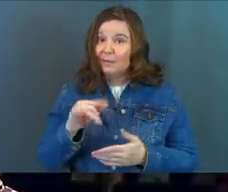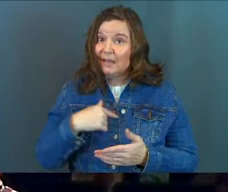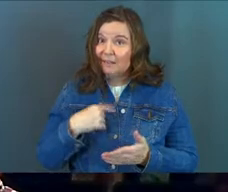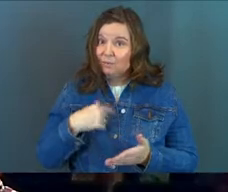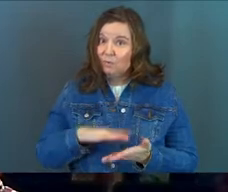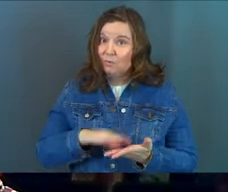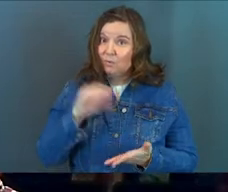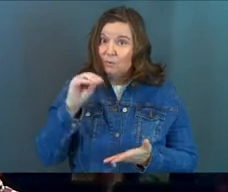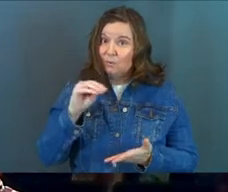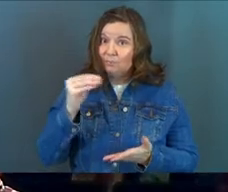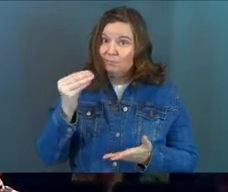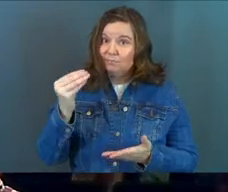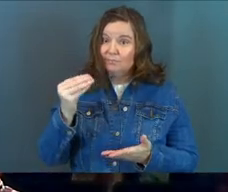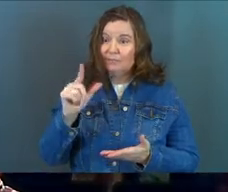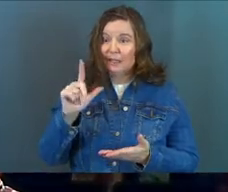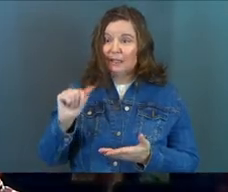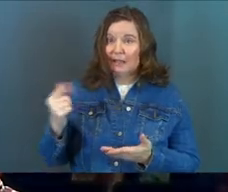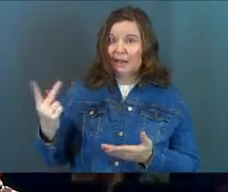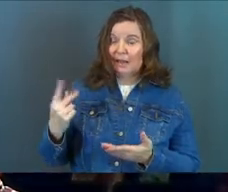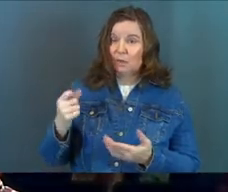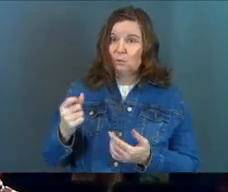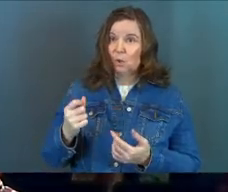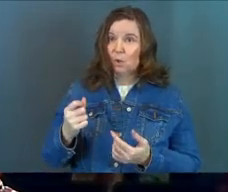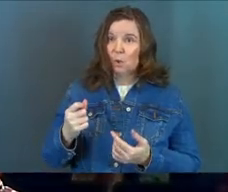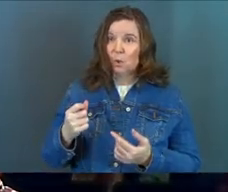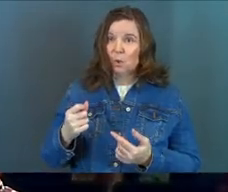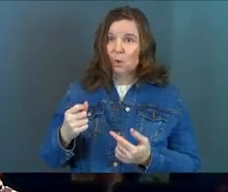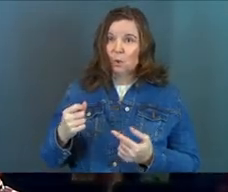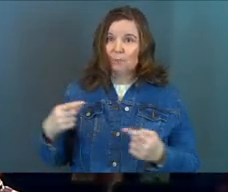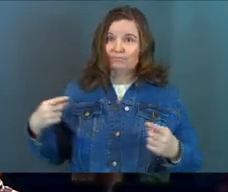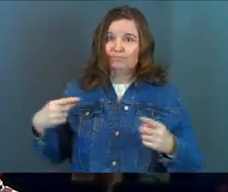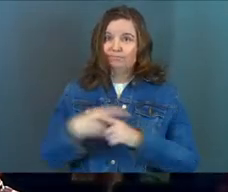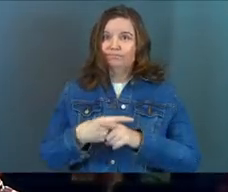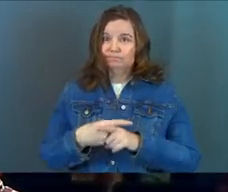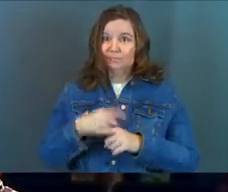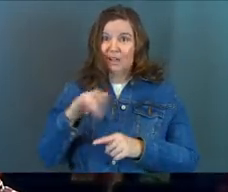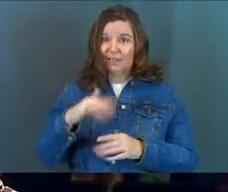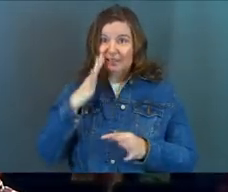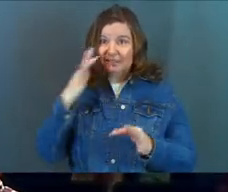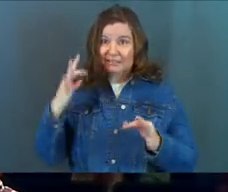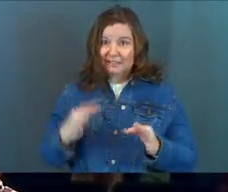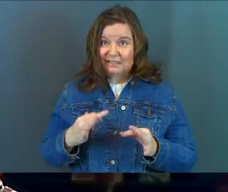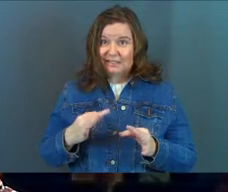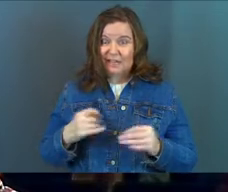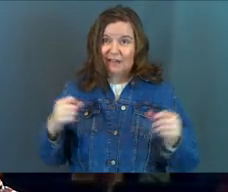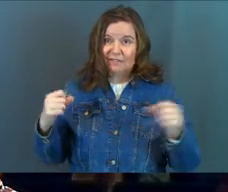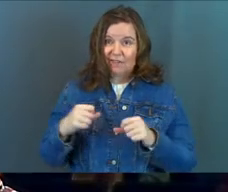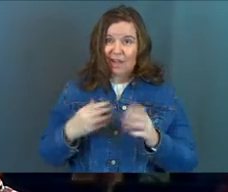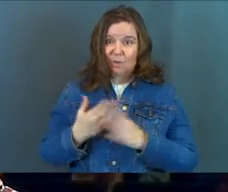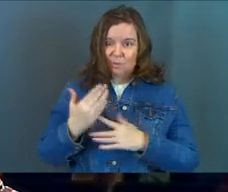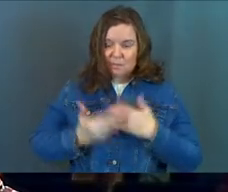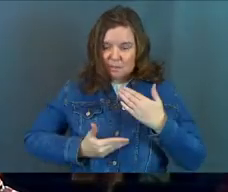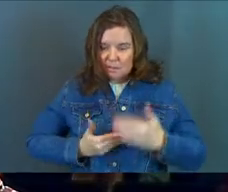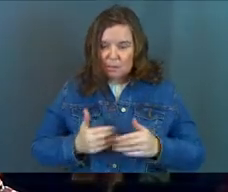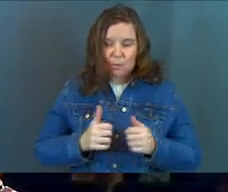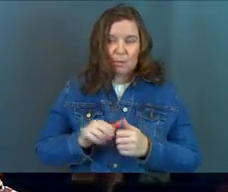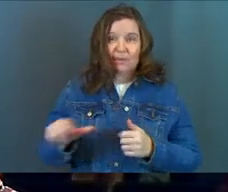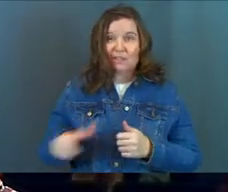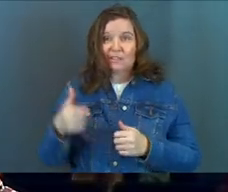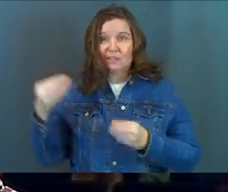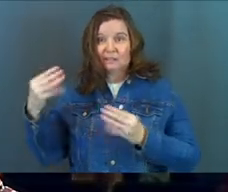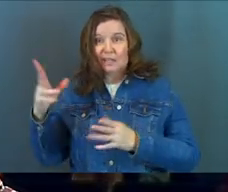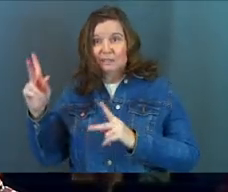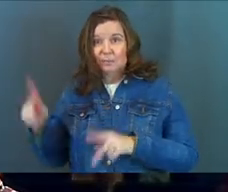have to pay. Is that Linda and I were so kind of against each other on that decision and kind of fighting through it with this